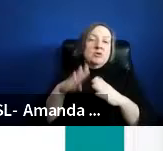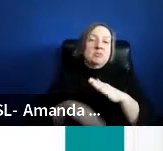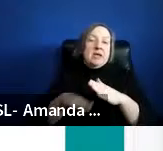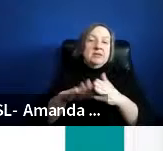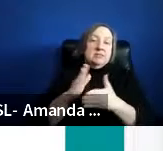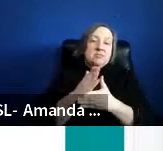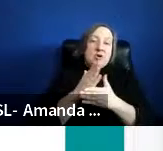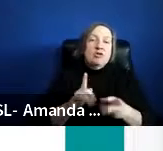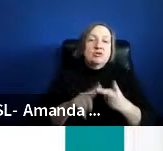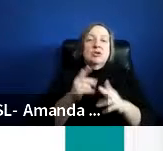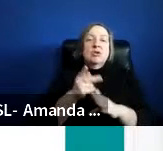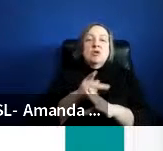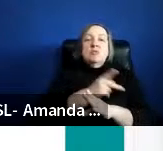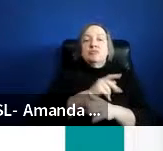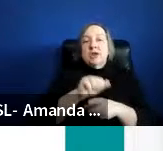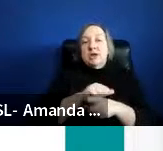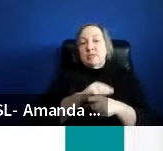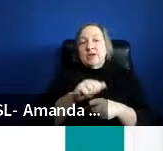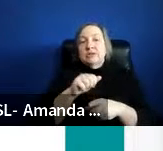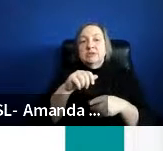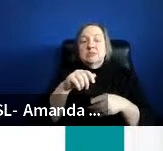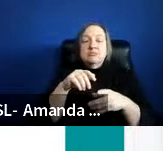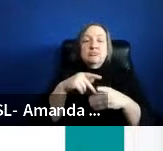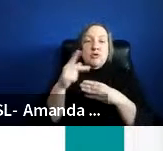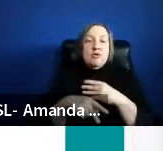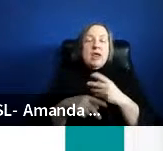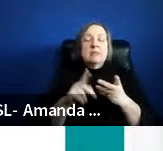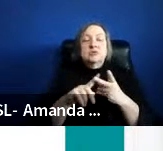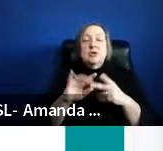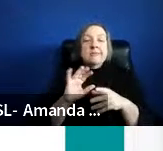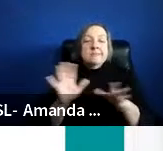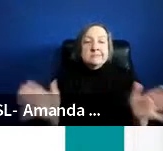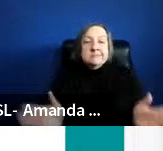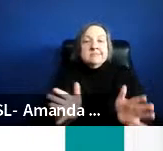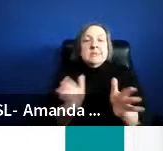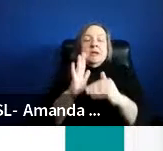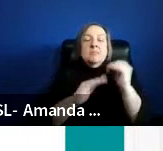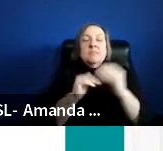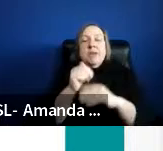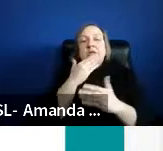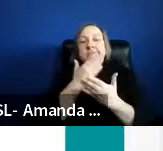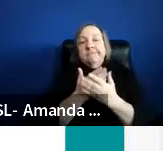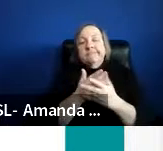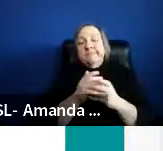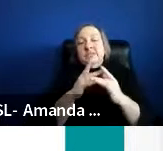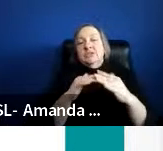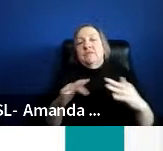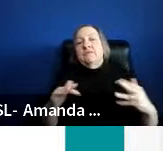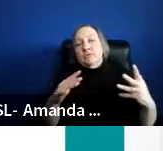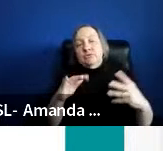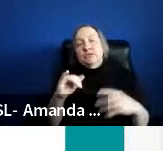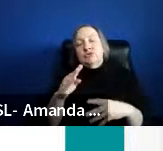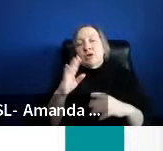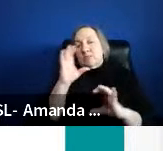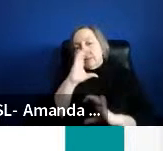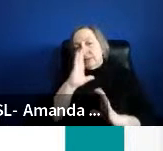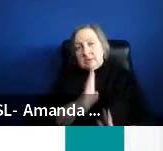with our pre-apprenticeship programs to cultivate and build a robust pipeline of diverse job seekers.